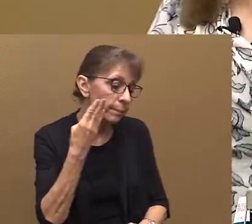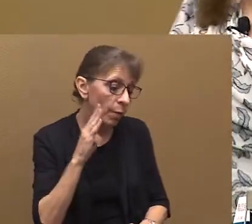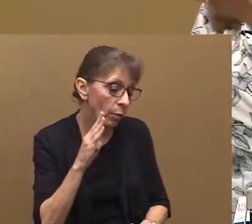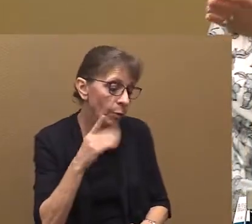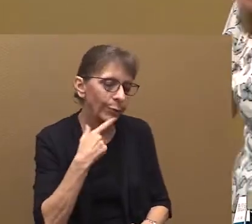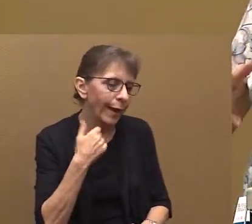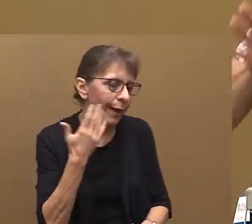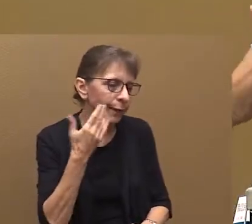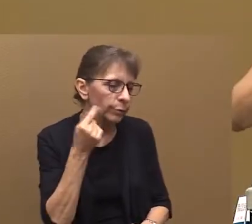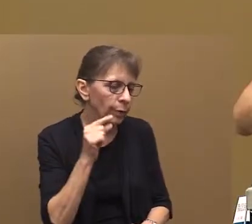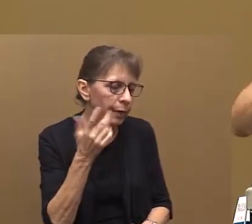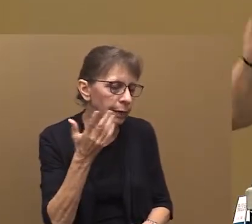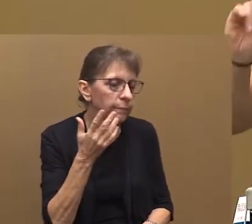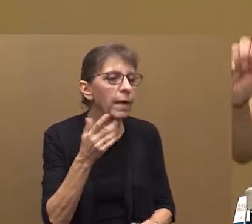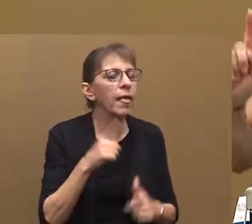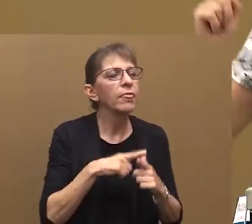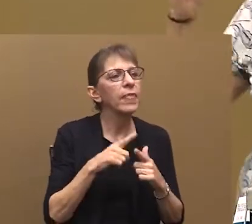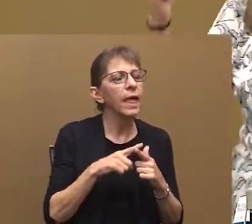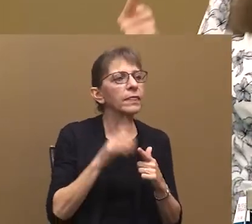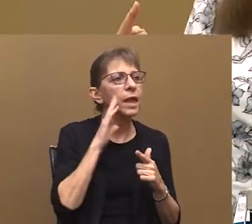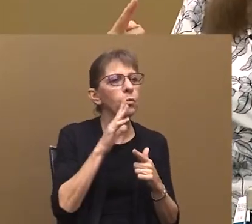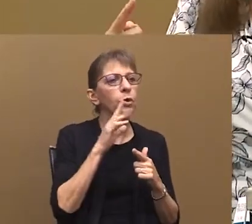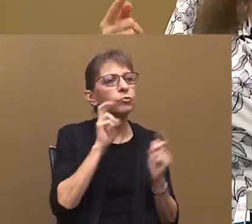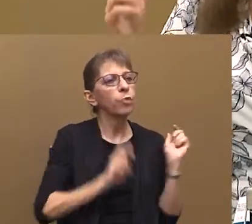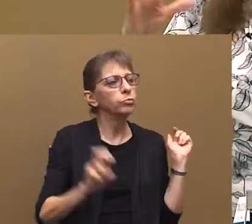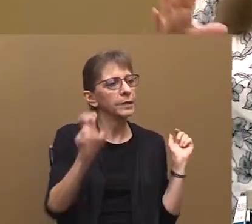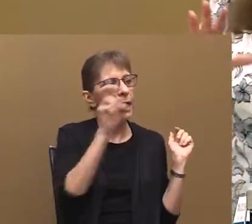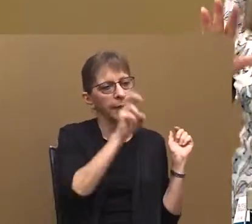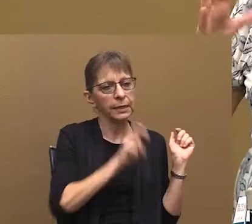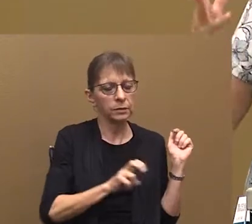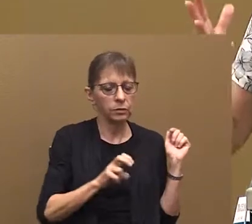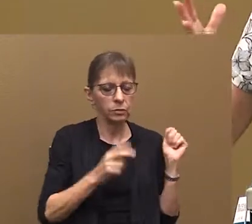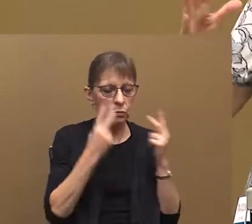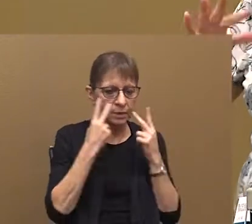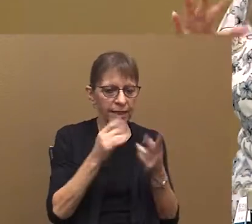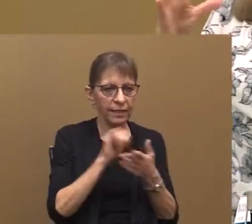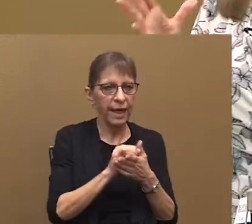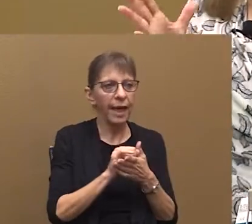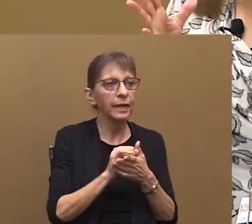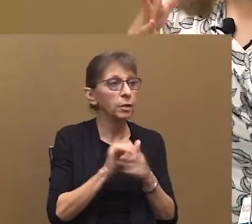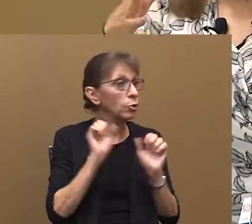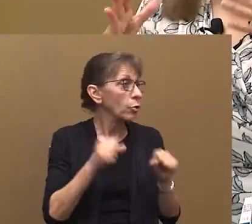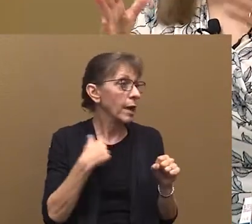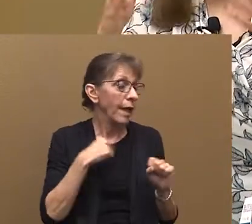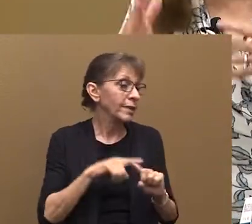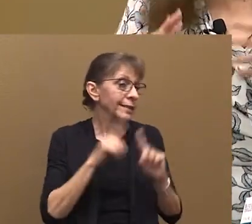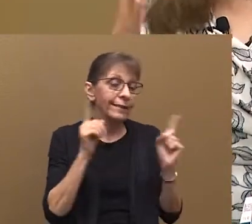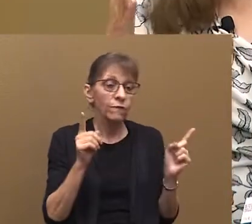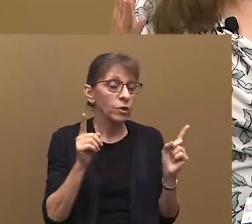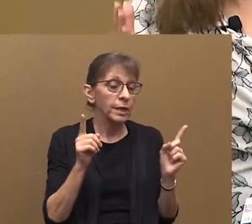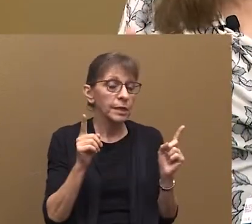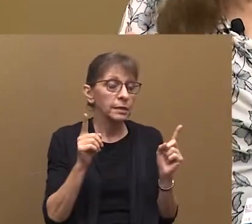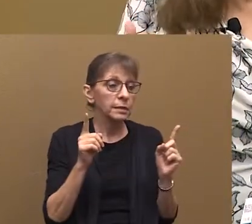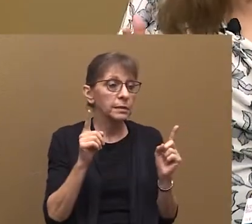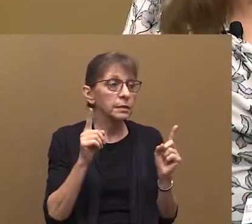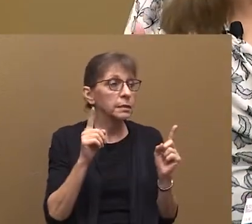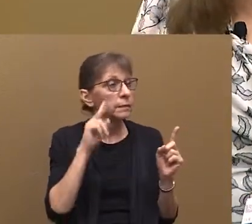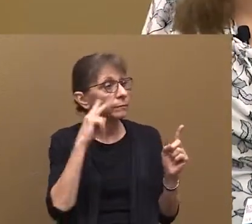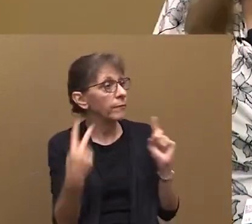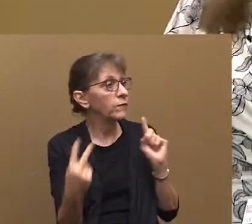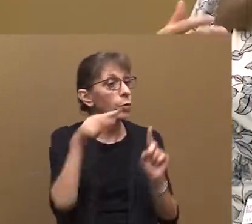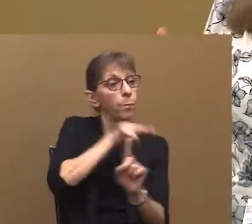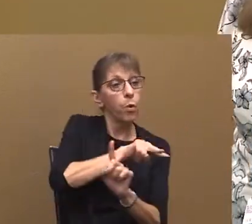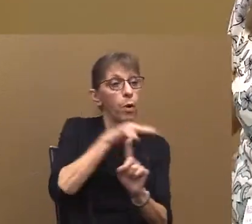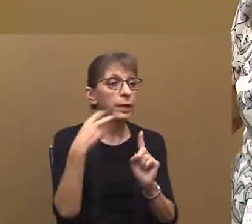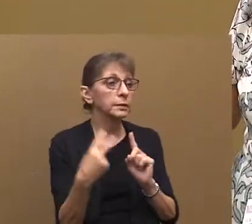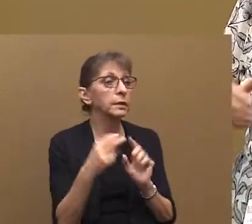blue, red, or green, and then they would rotate to see that if they could have a different point of